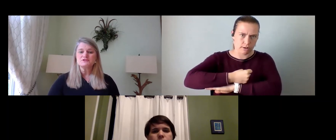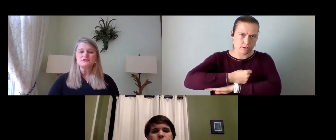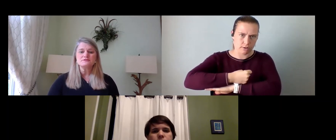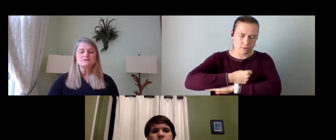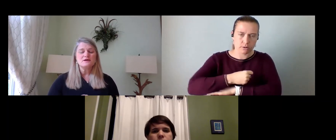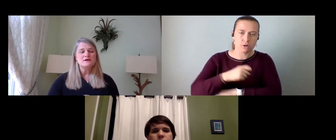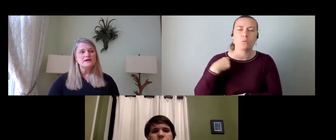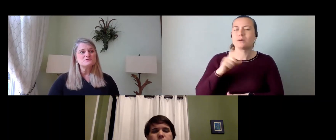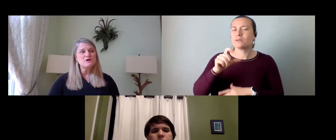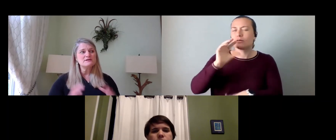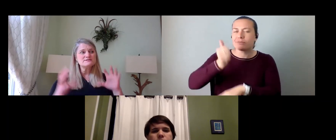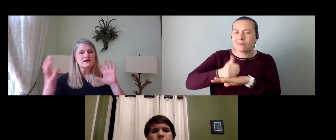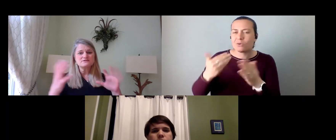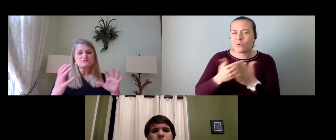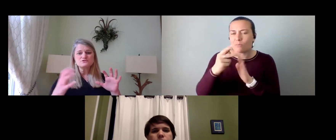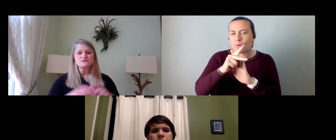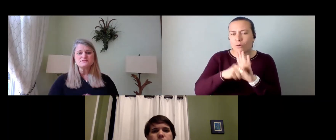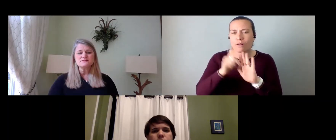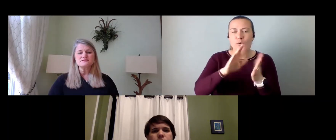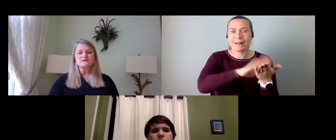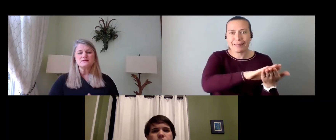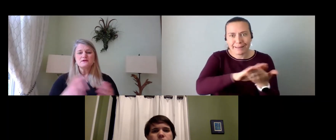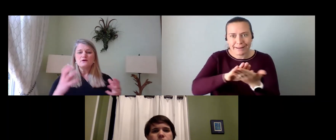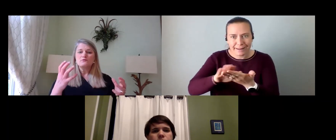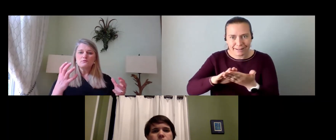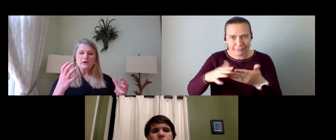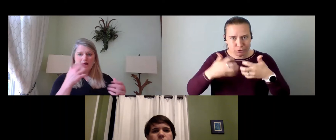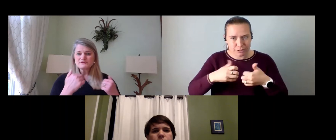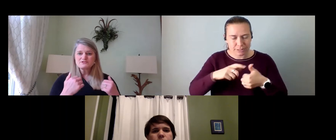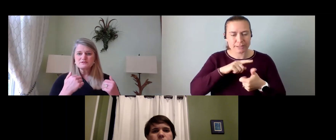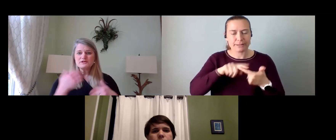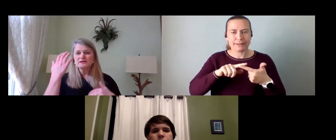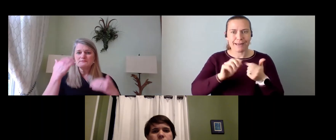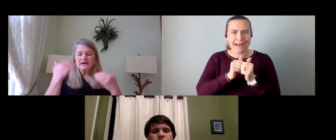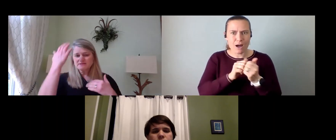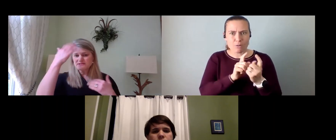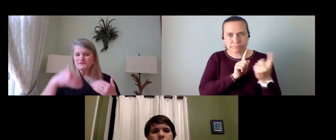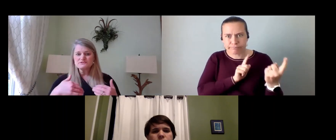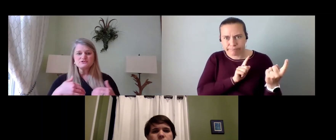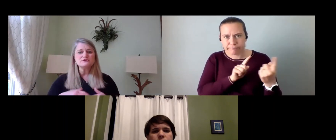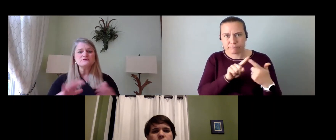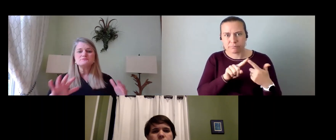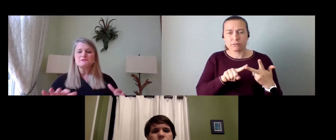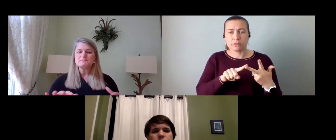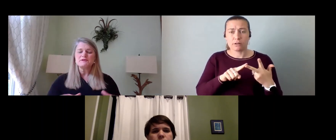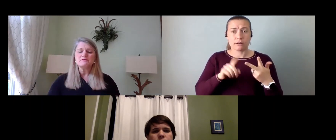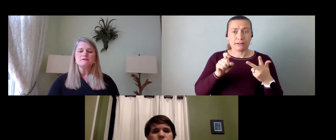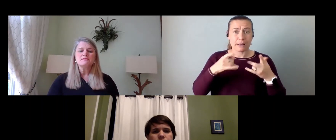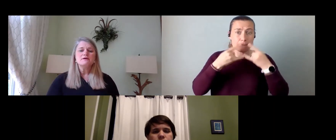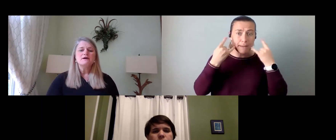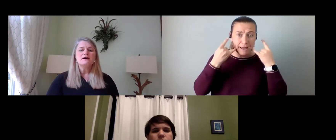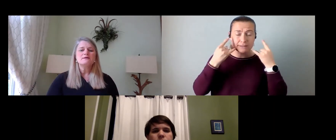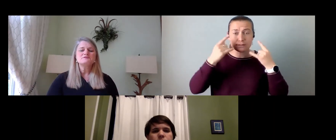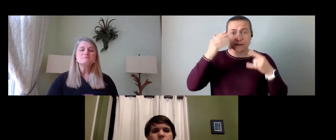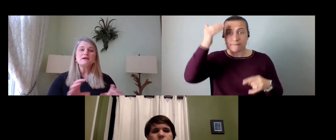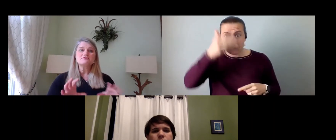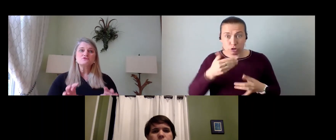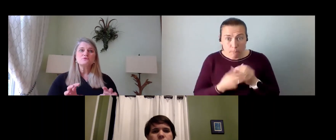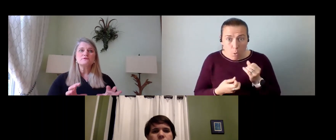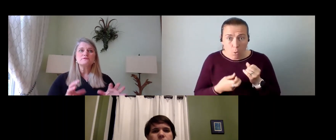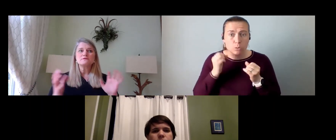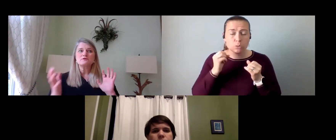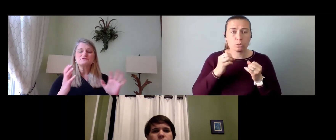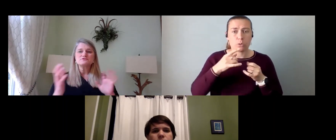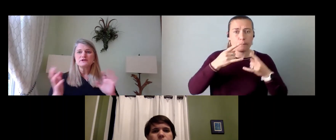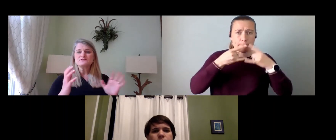the machines, as well as that social distancing. How much did we need? Masks, face shields, PPE, to make